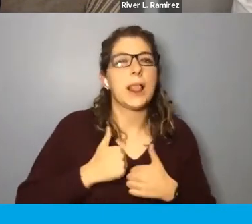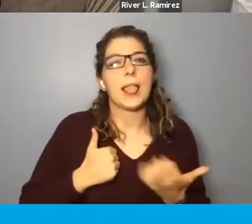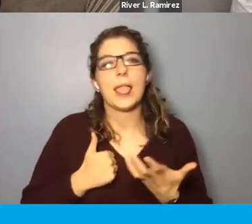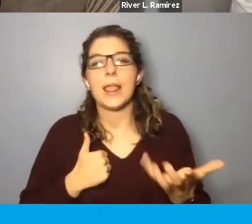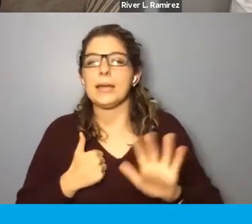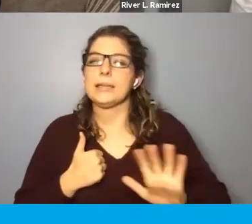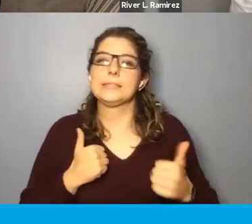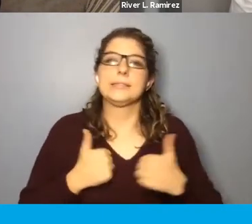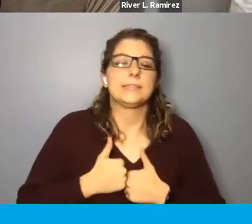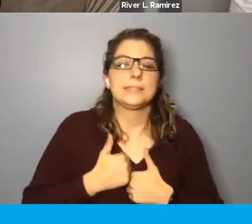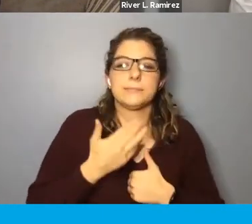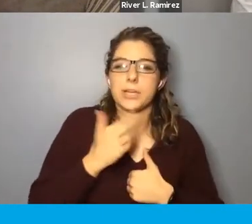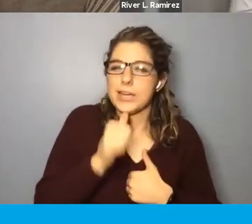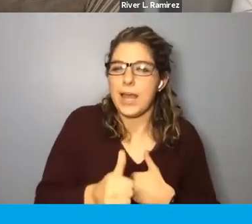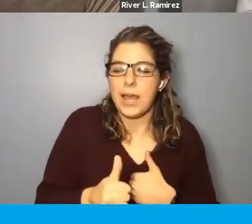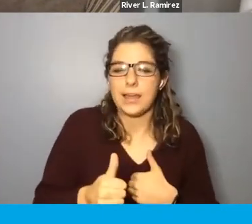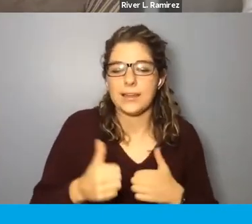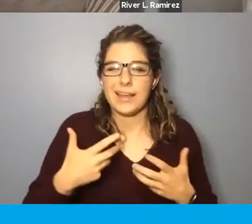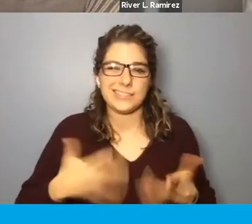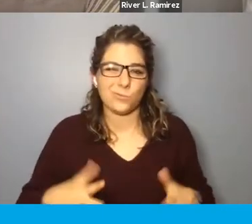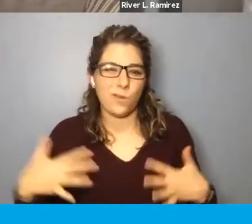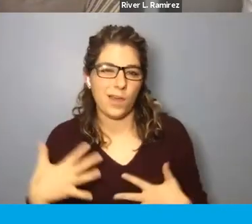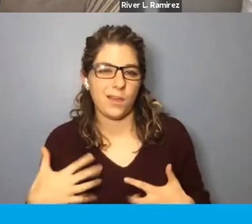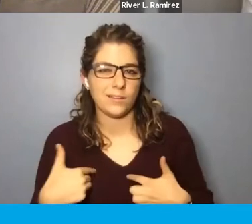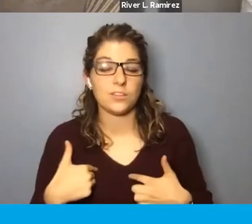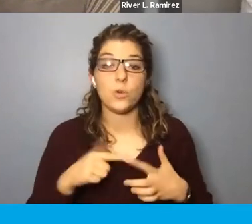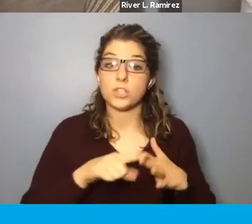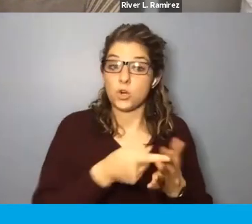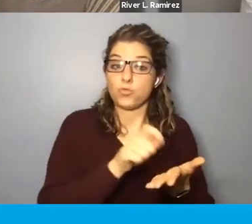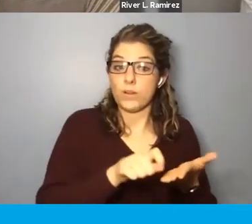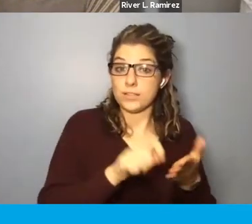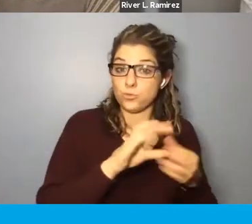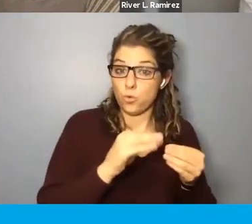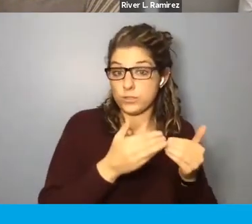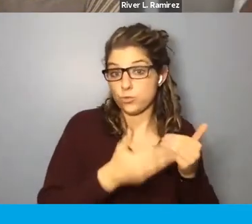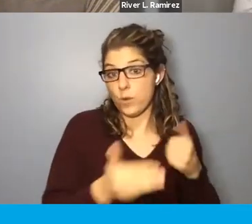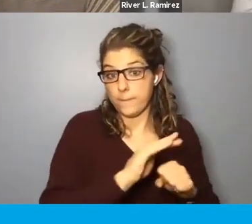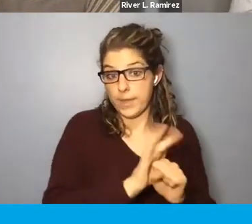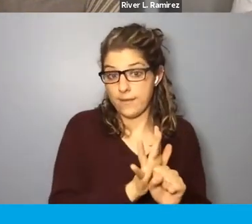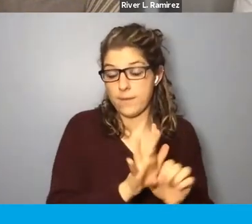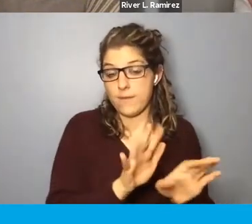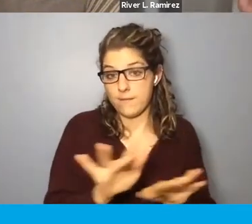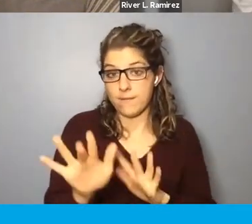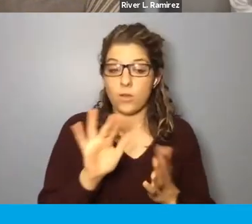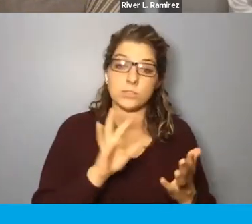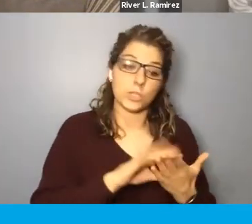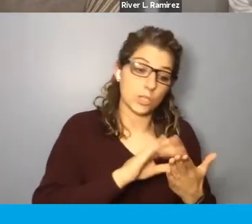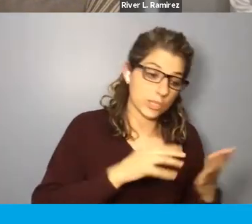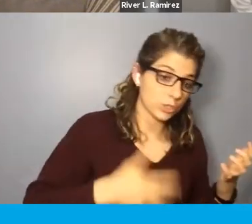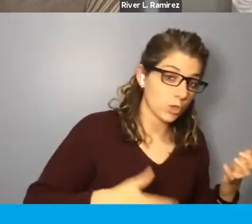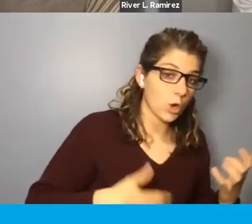things. And I started writing stories throughout pandemic, so I was like learning guitar,